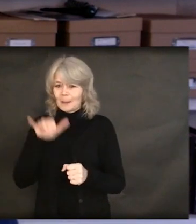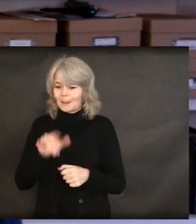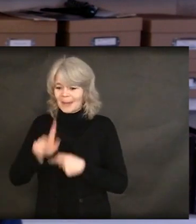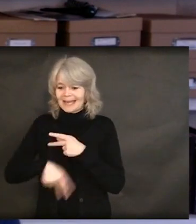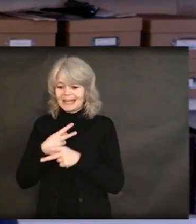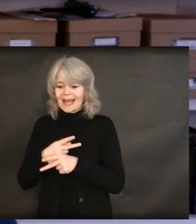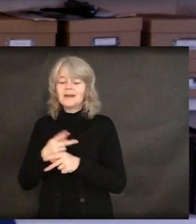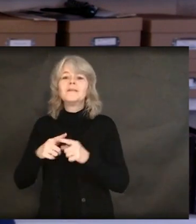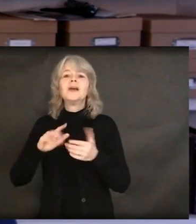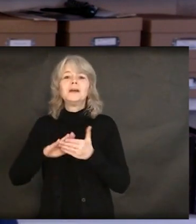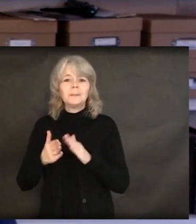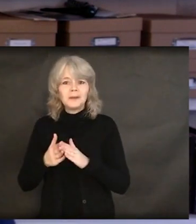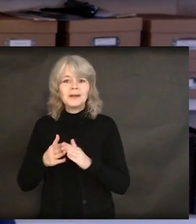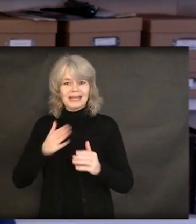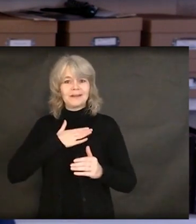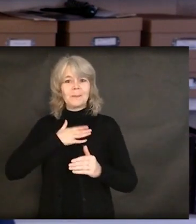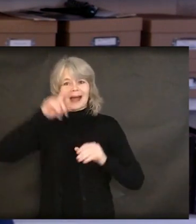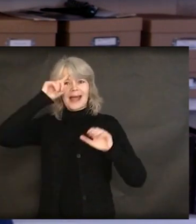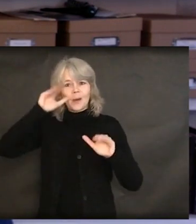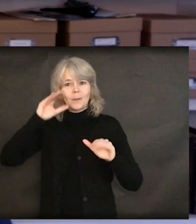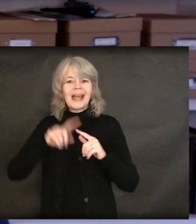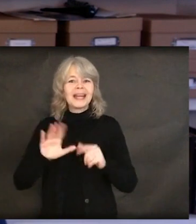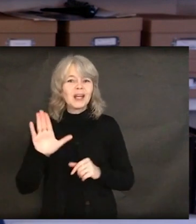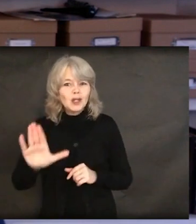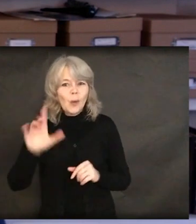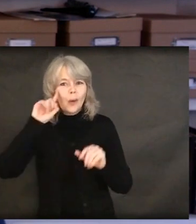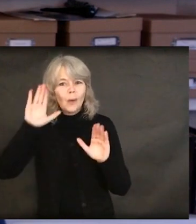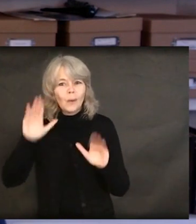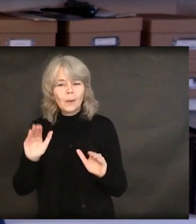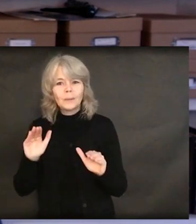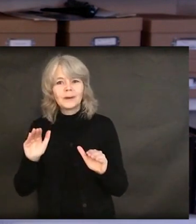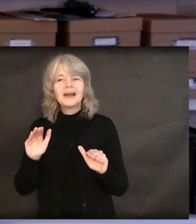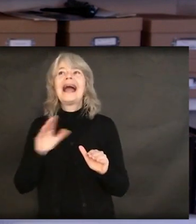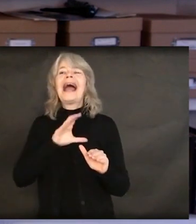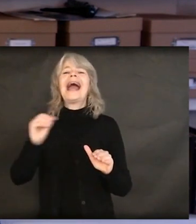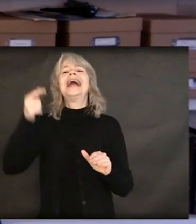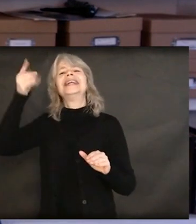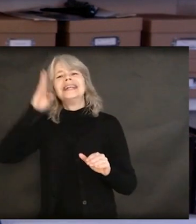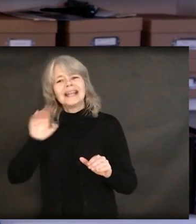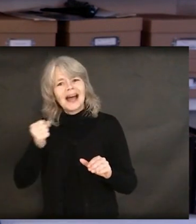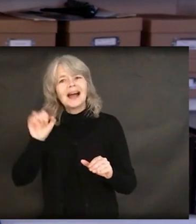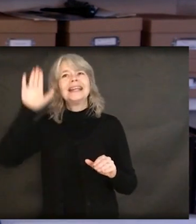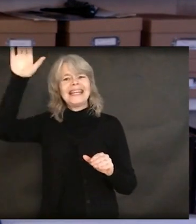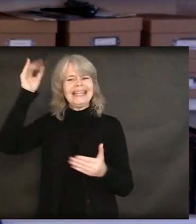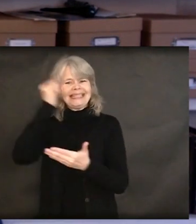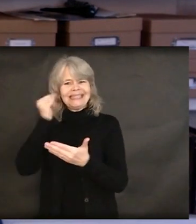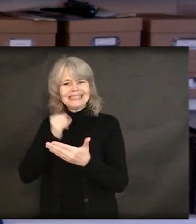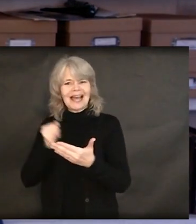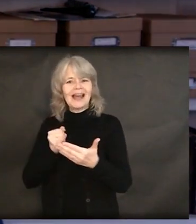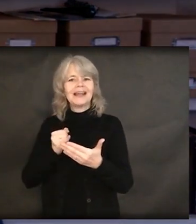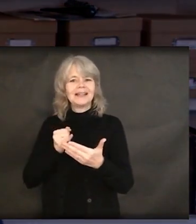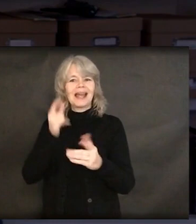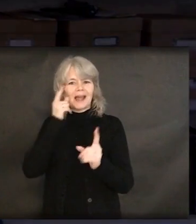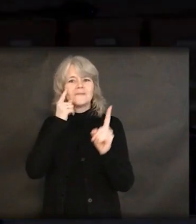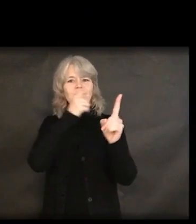Such community is not only my hope, your hope. It is God's own design.